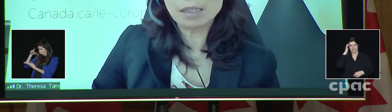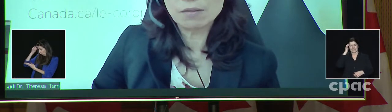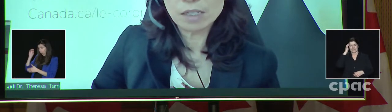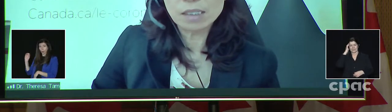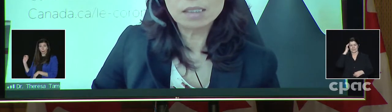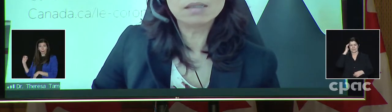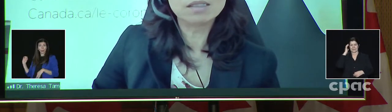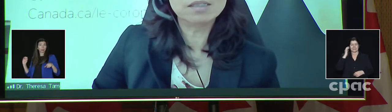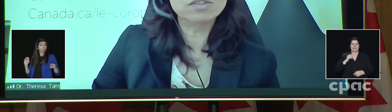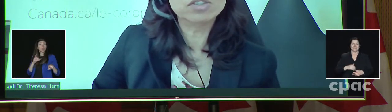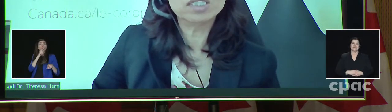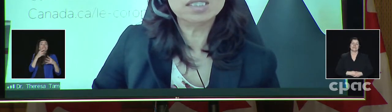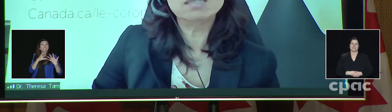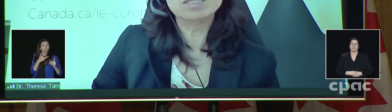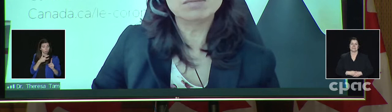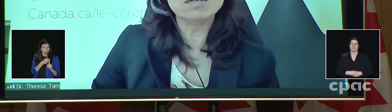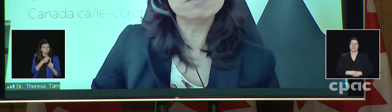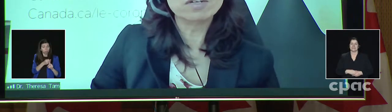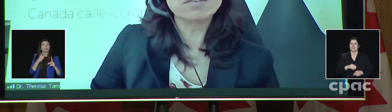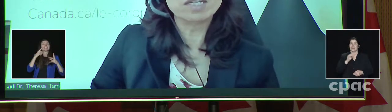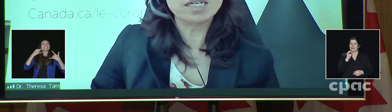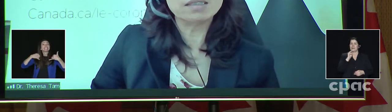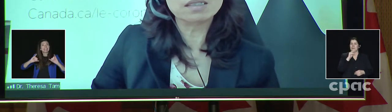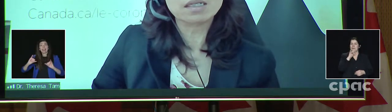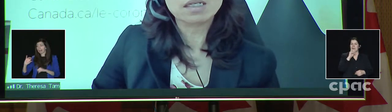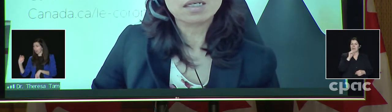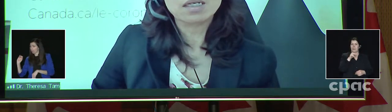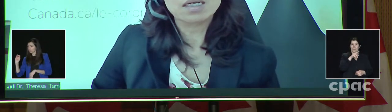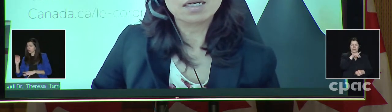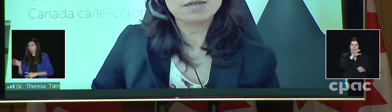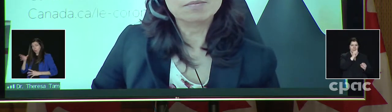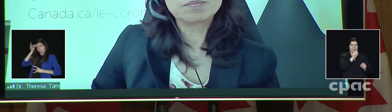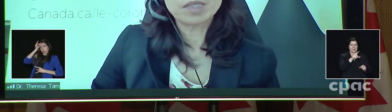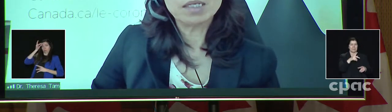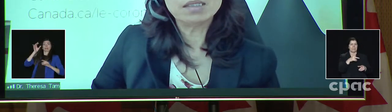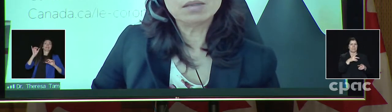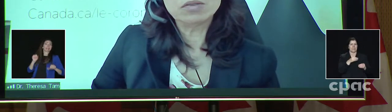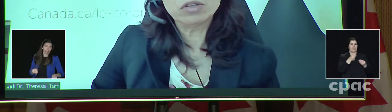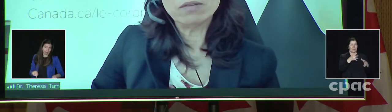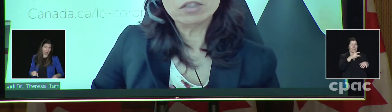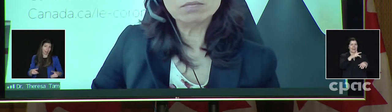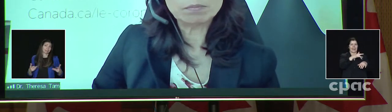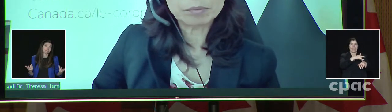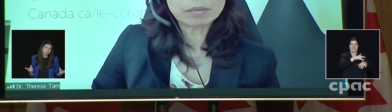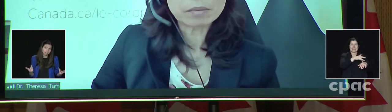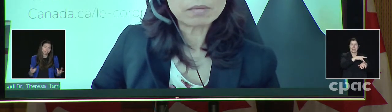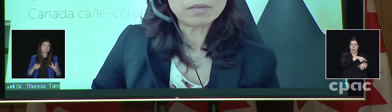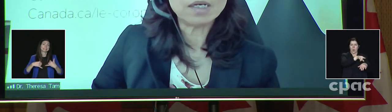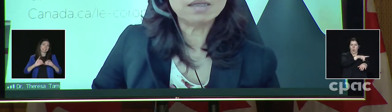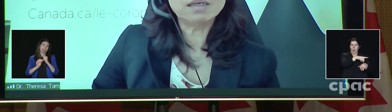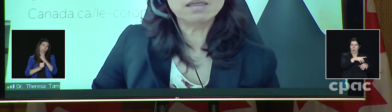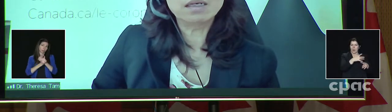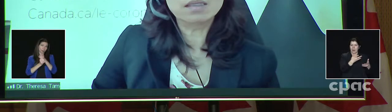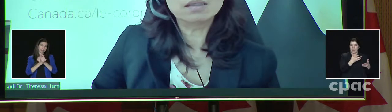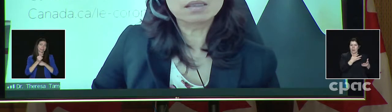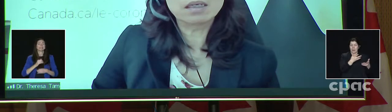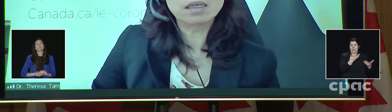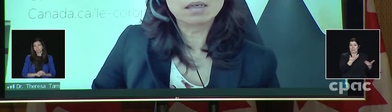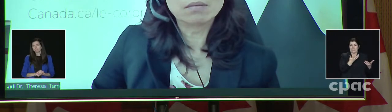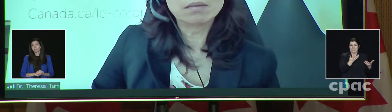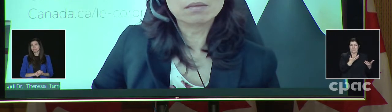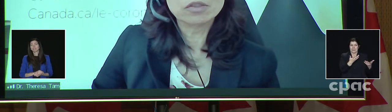still get infected. So you just need to be mindful of that. In terms of travel, I think